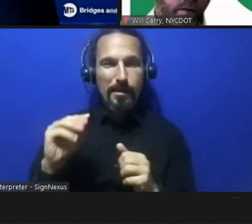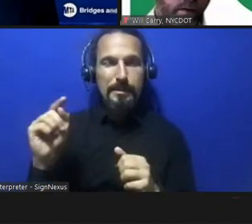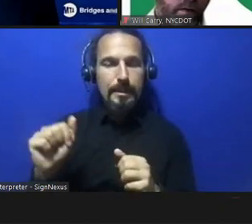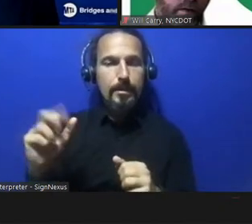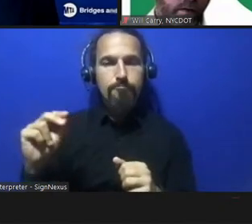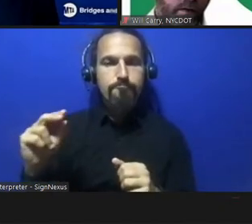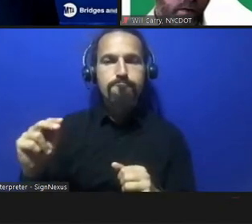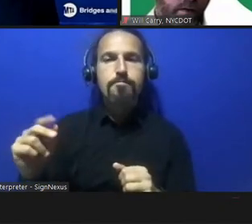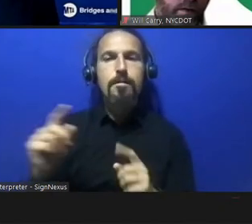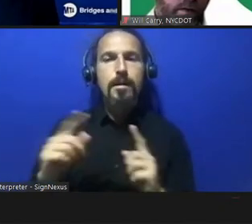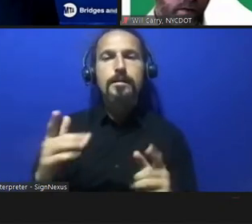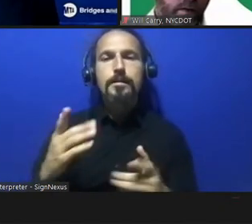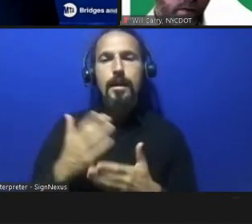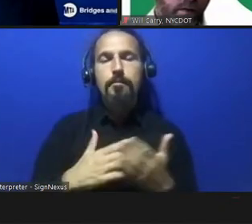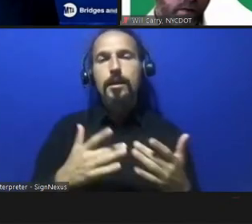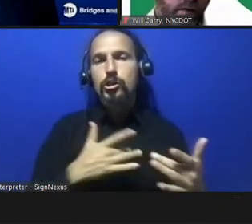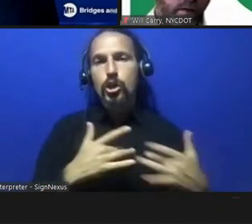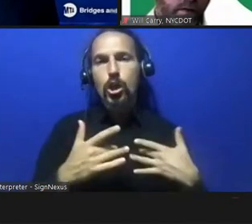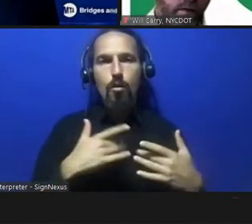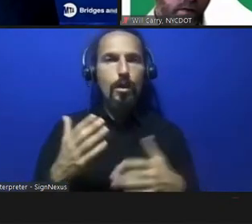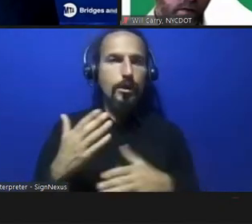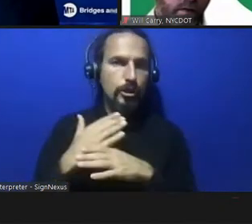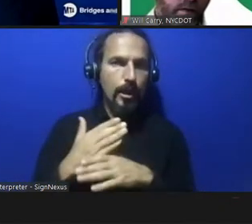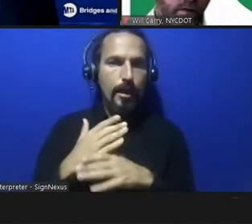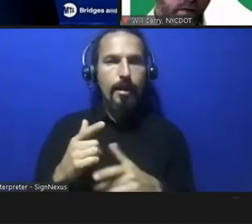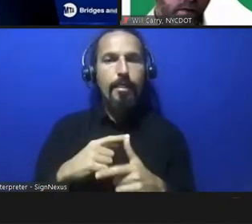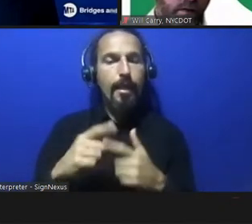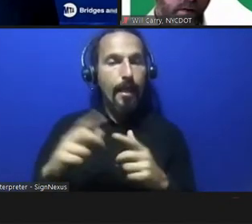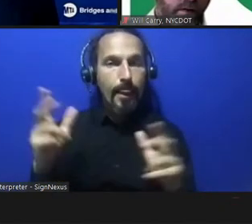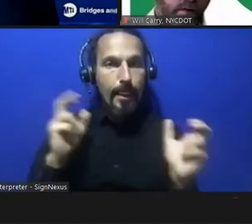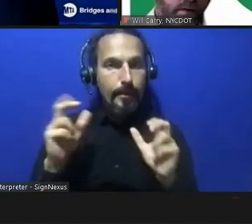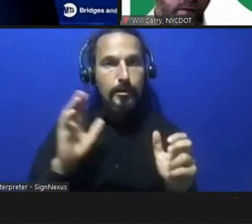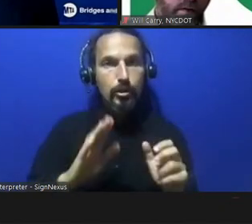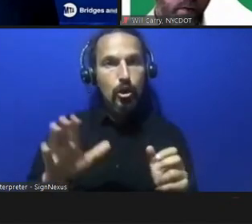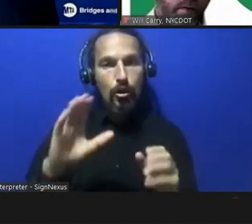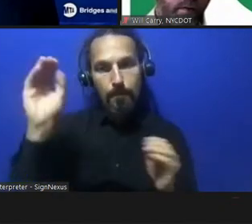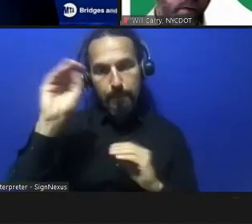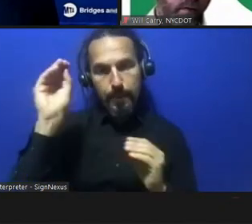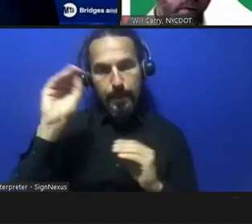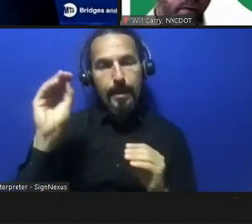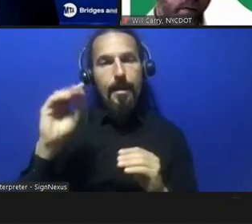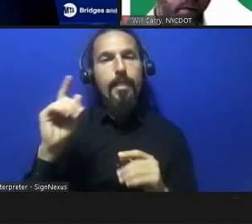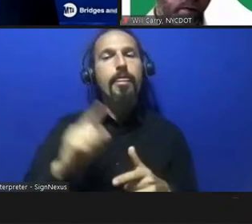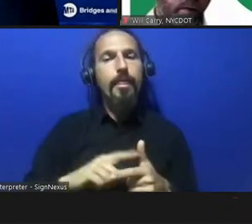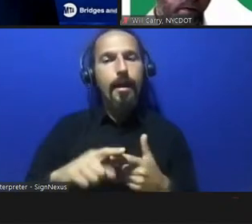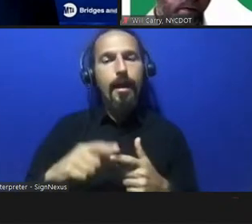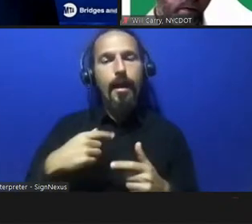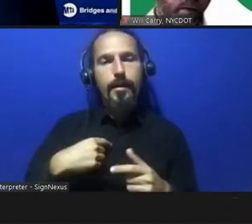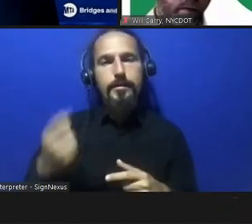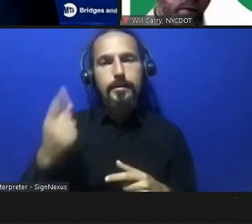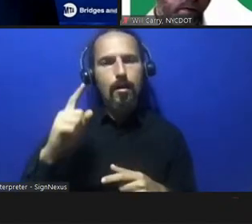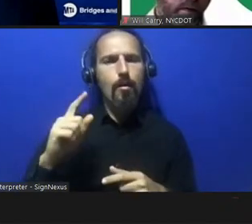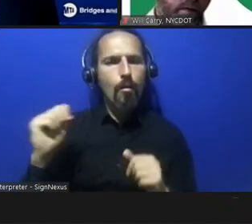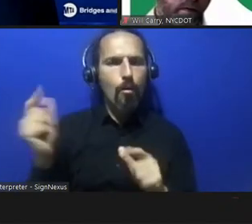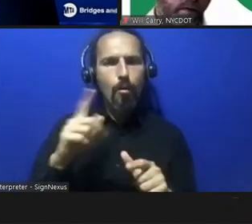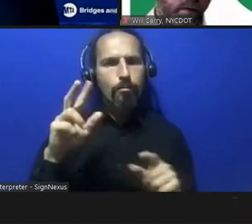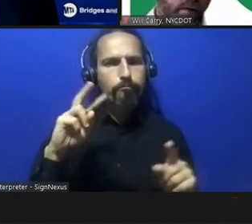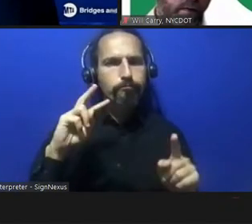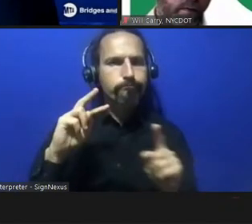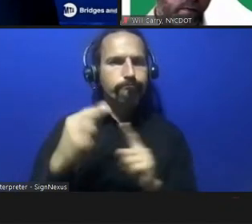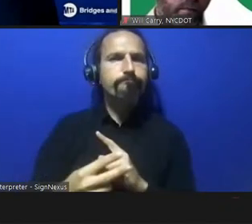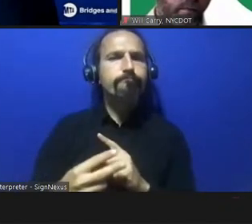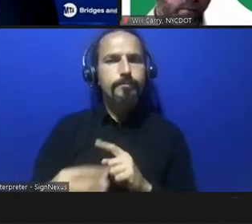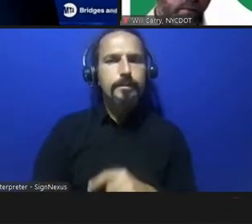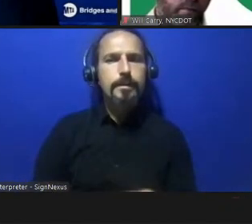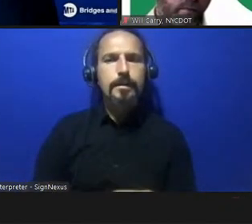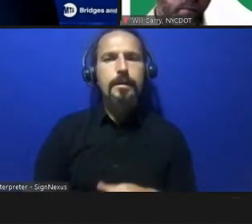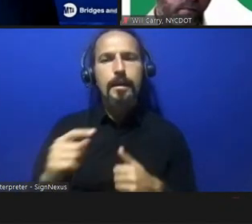however i have a few concerns that i'd like to share and after i have listened to other people's opinions i can understand all sides right so there are three sides right